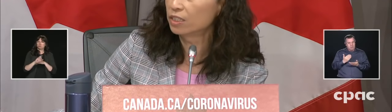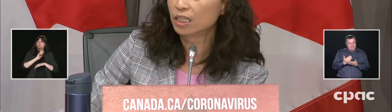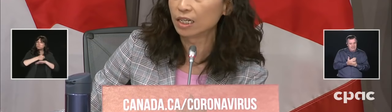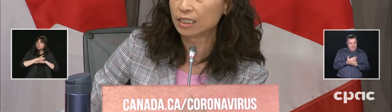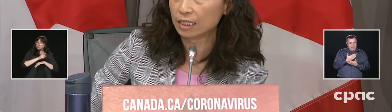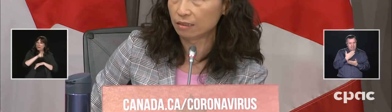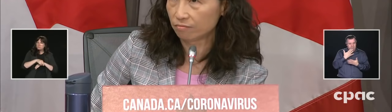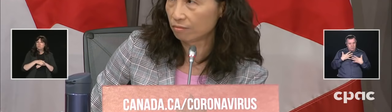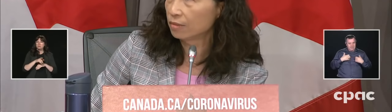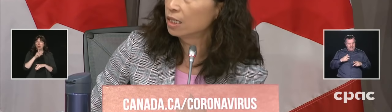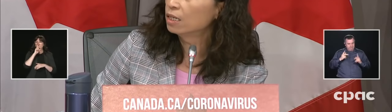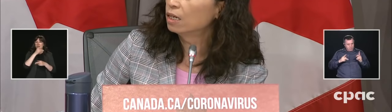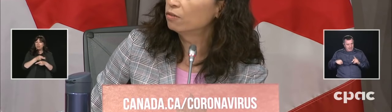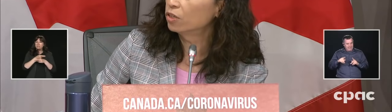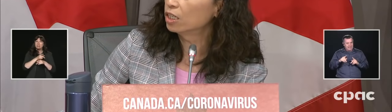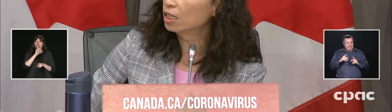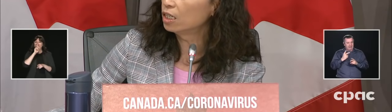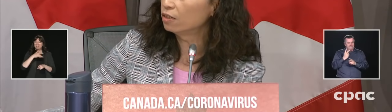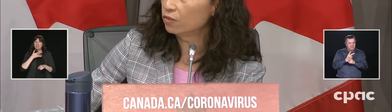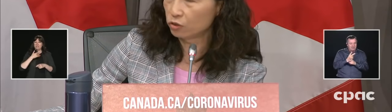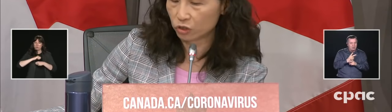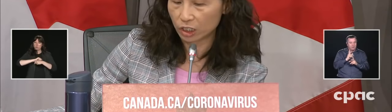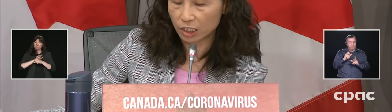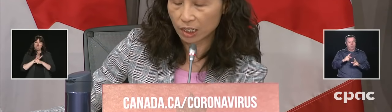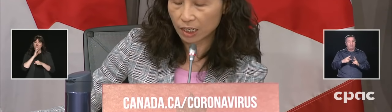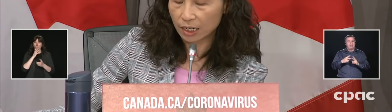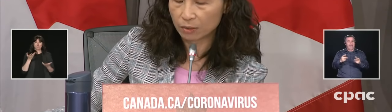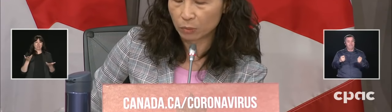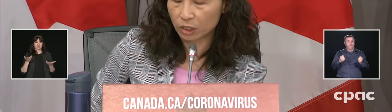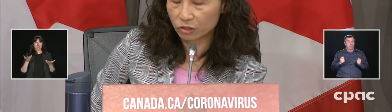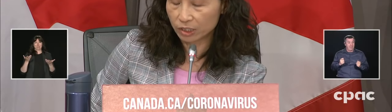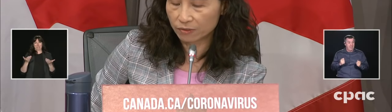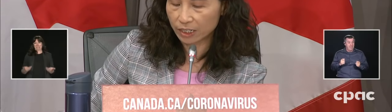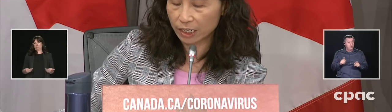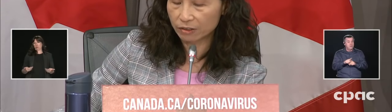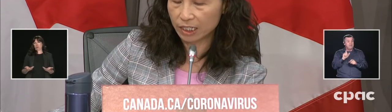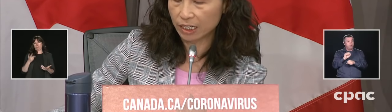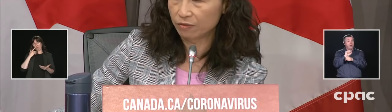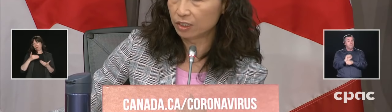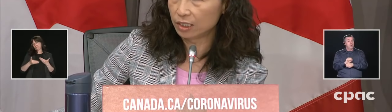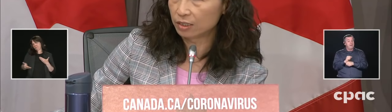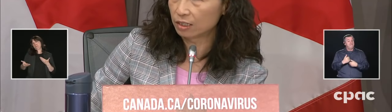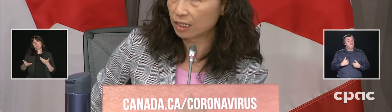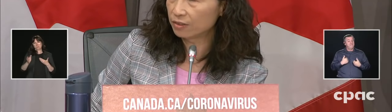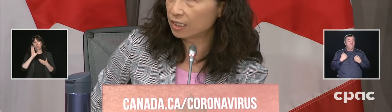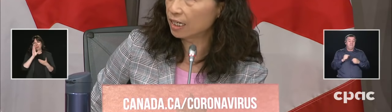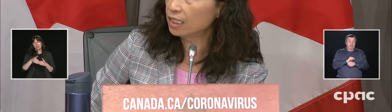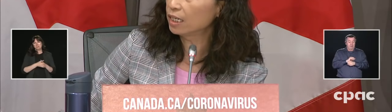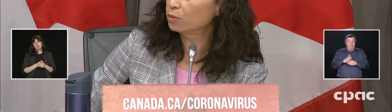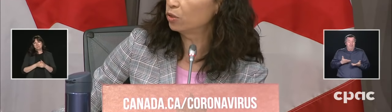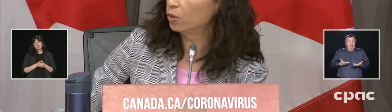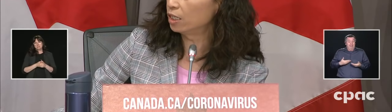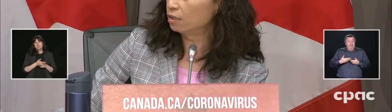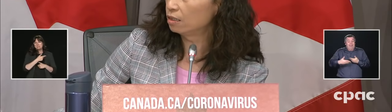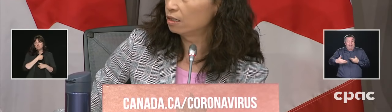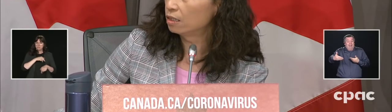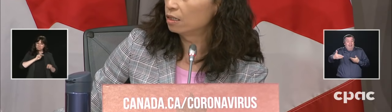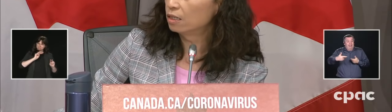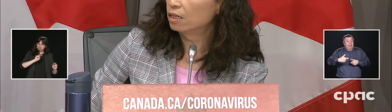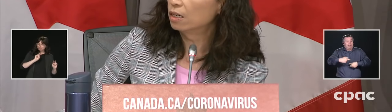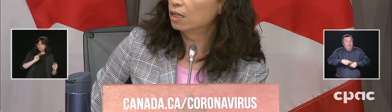with COVID-19 for the near future and monitoring very carefully so that if there's any